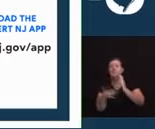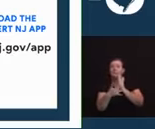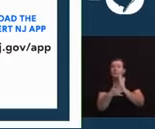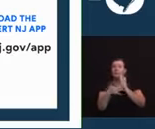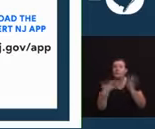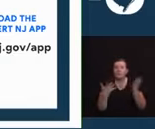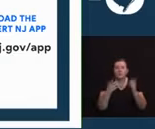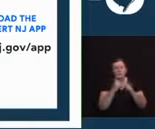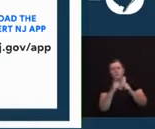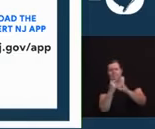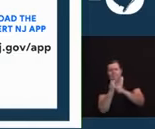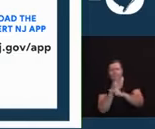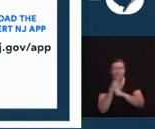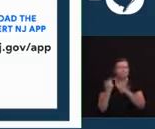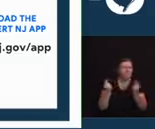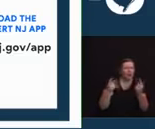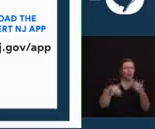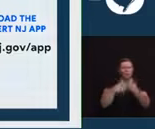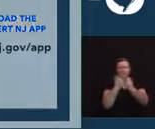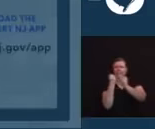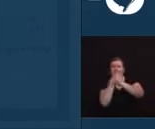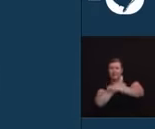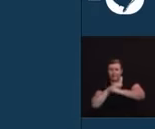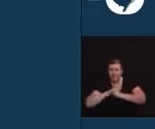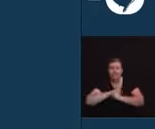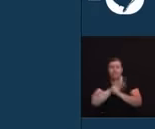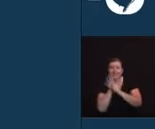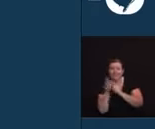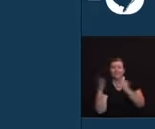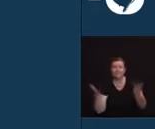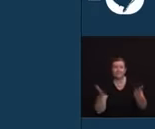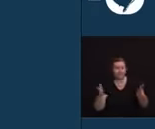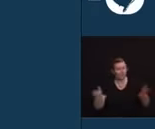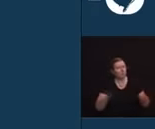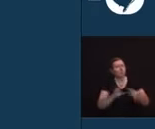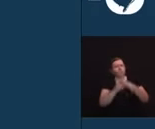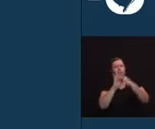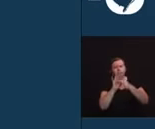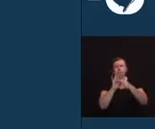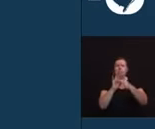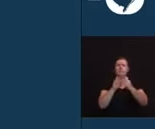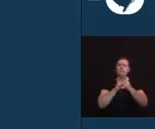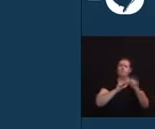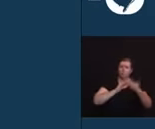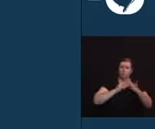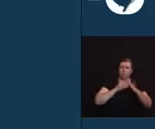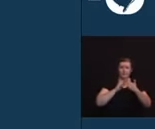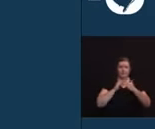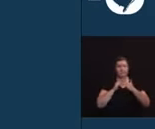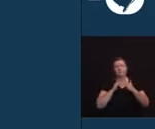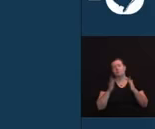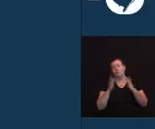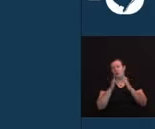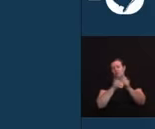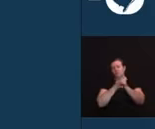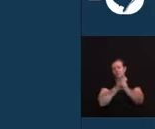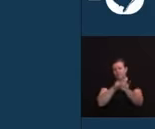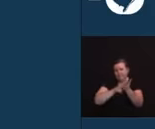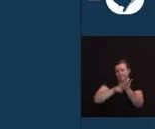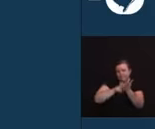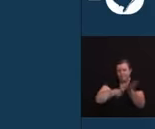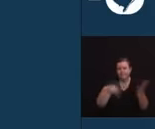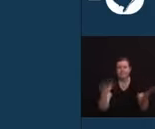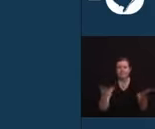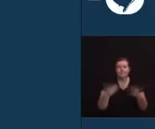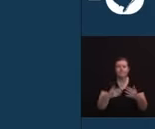this virus. And I also urge you to cooperate with our Community Contact Tracing Corps if a contact tracer reaches out to you. Their sole